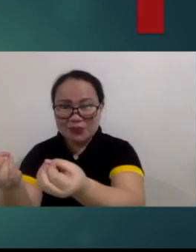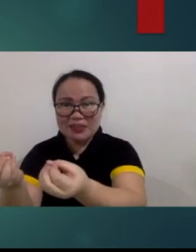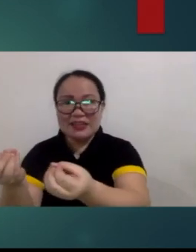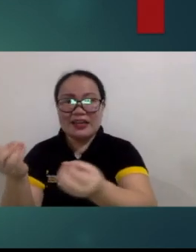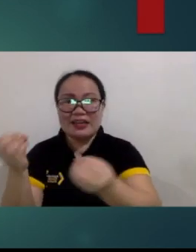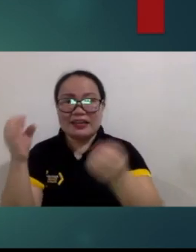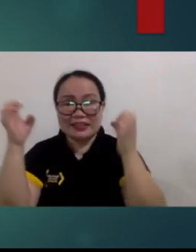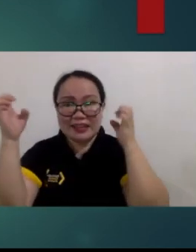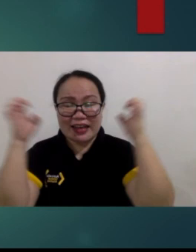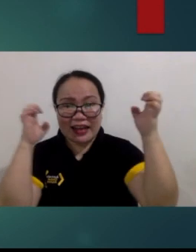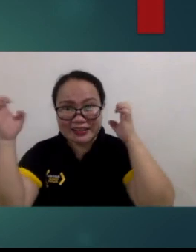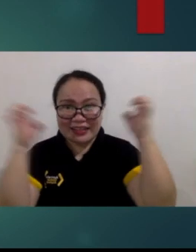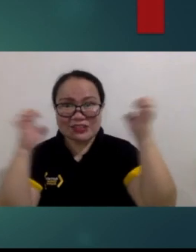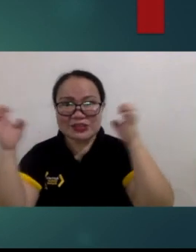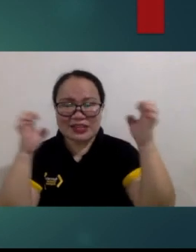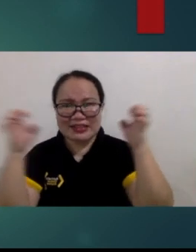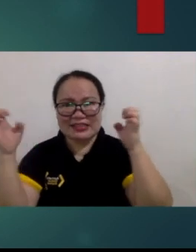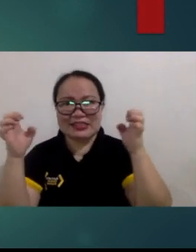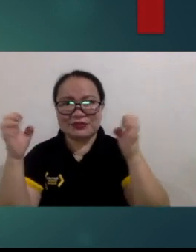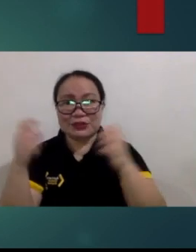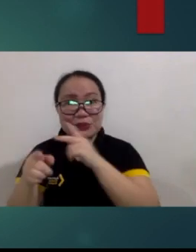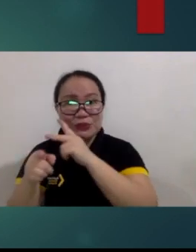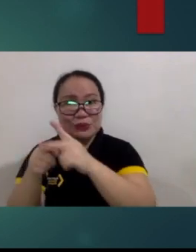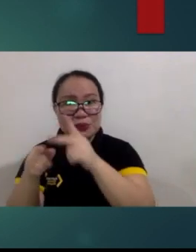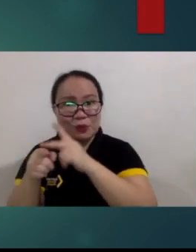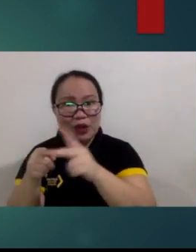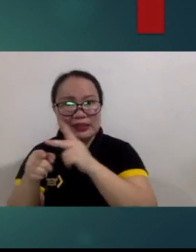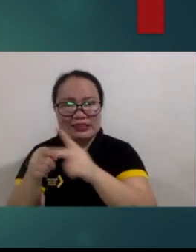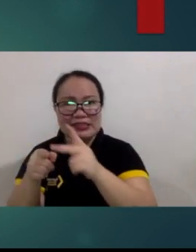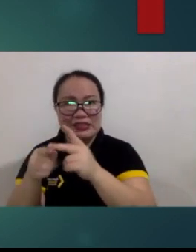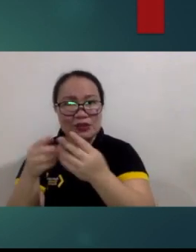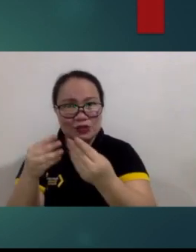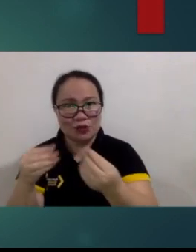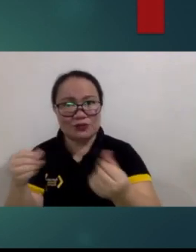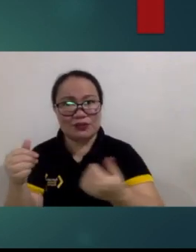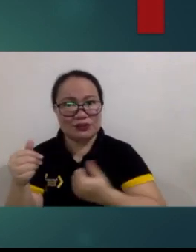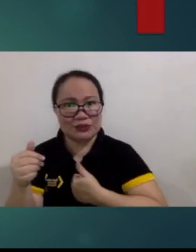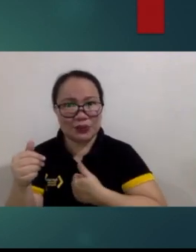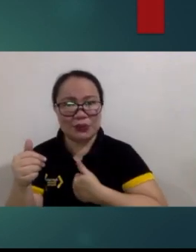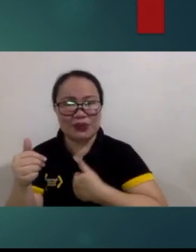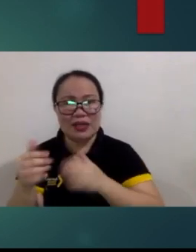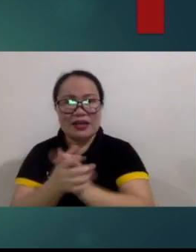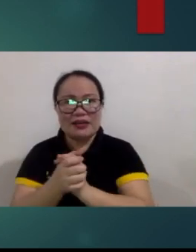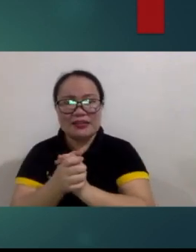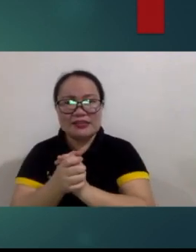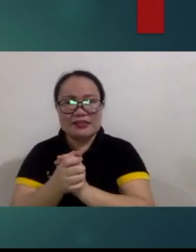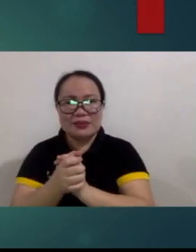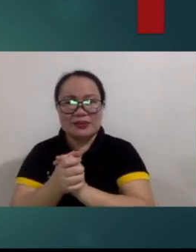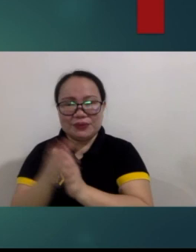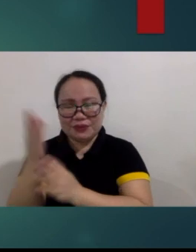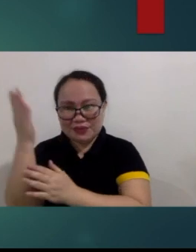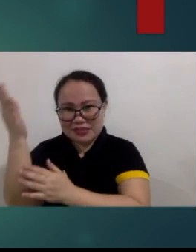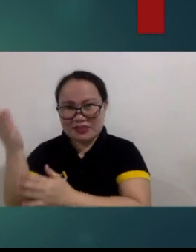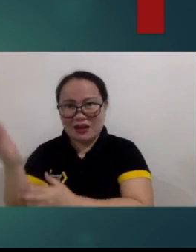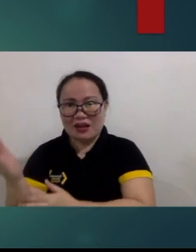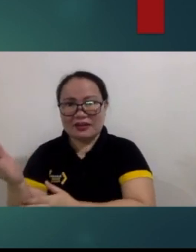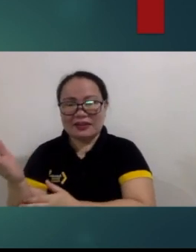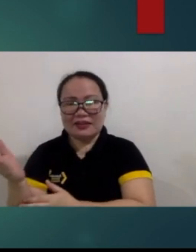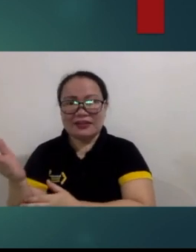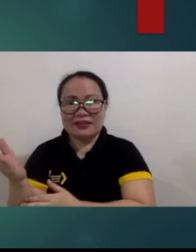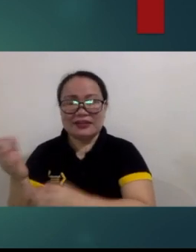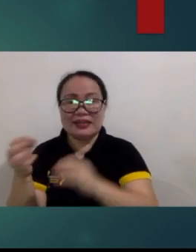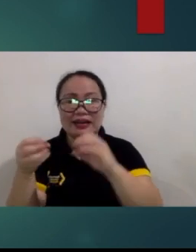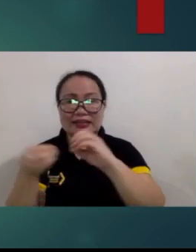you an exercise for you to practice solving on your own. So these